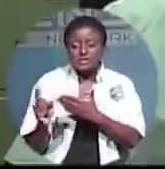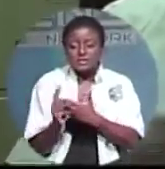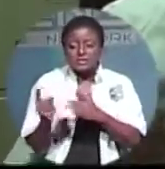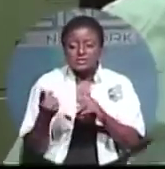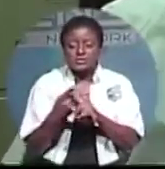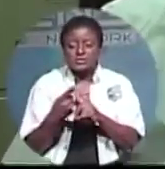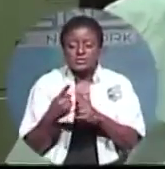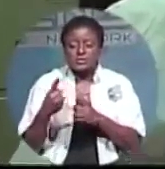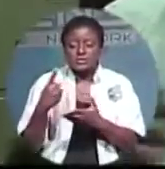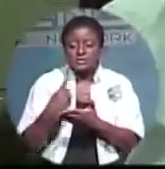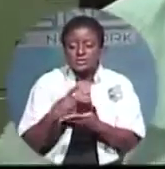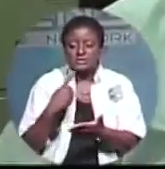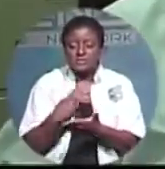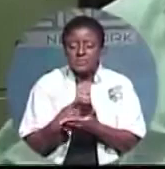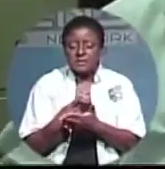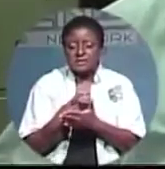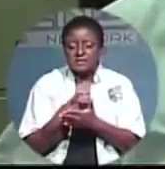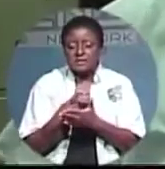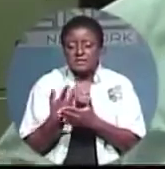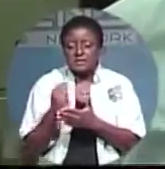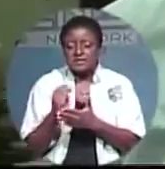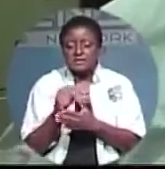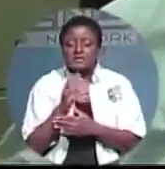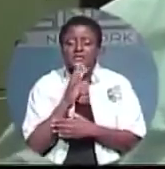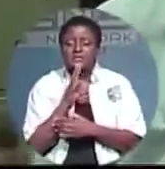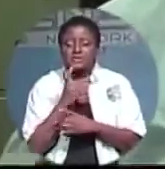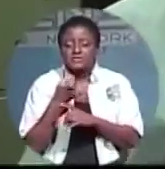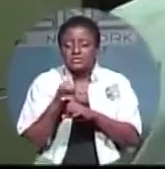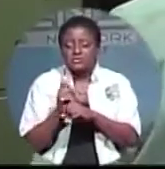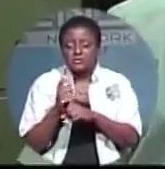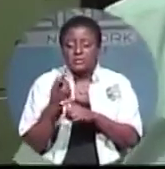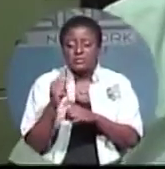the speech from the throne prior to the budget communication being read.